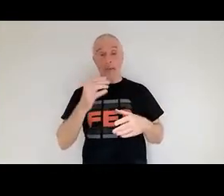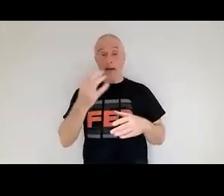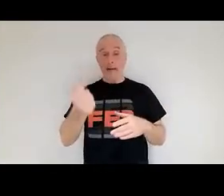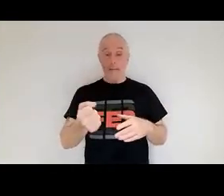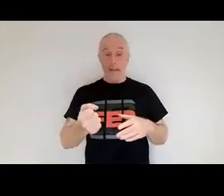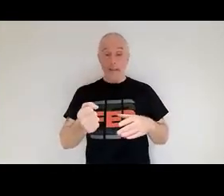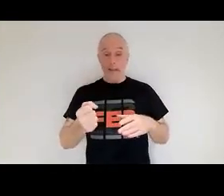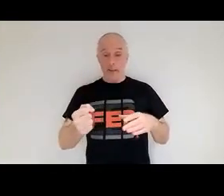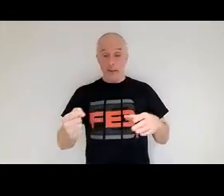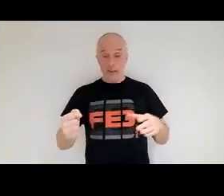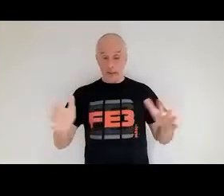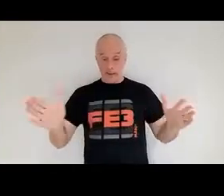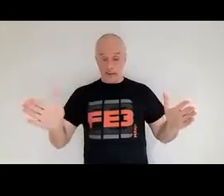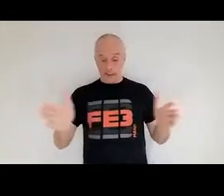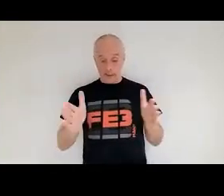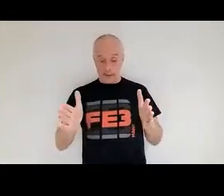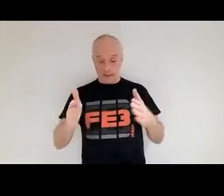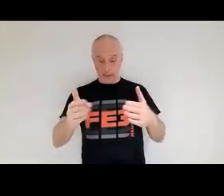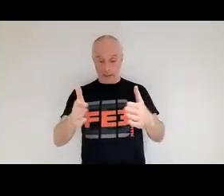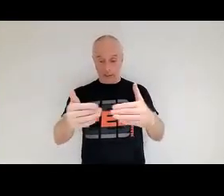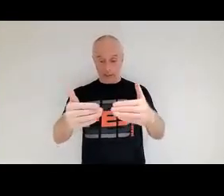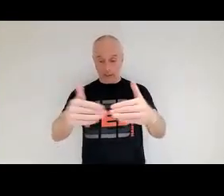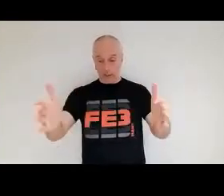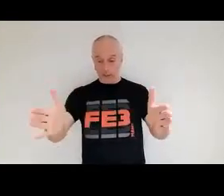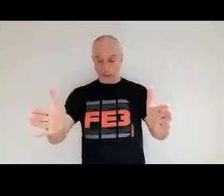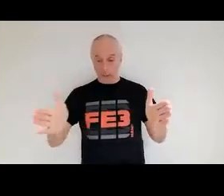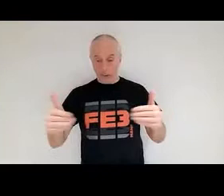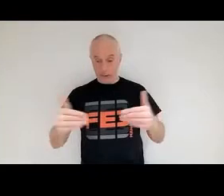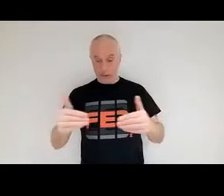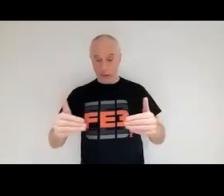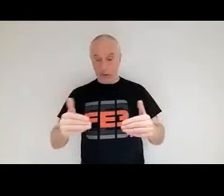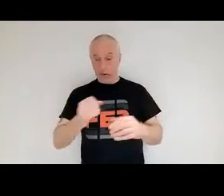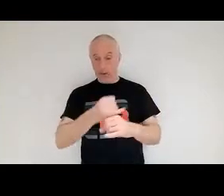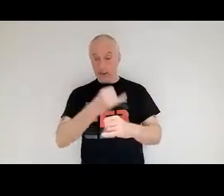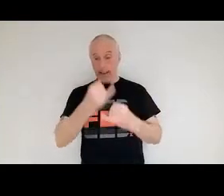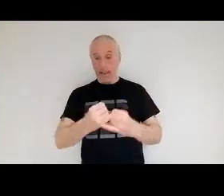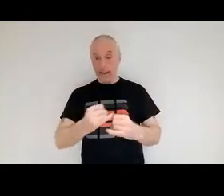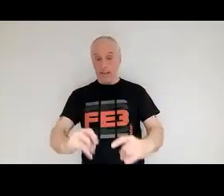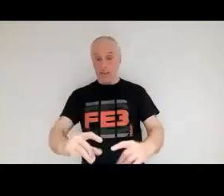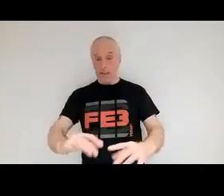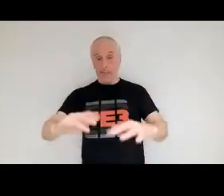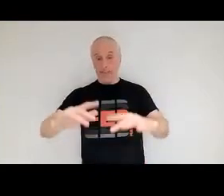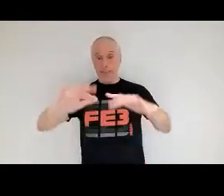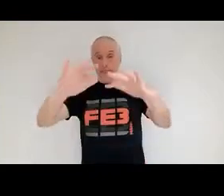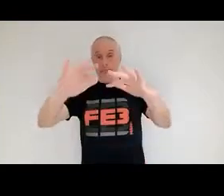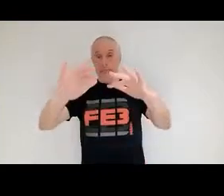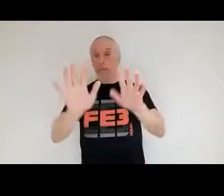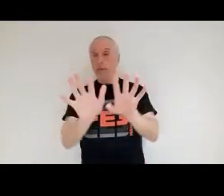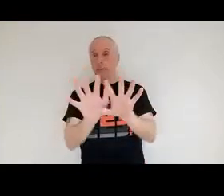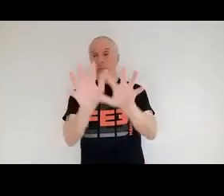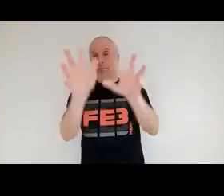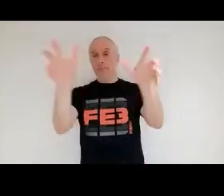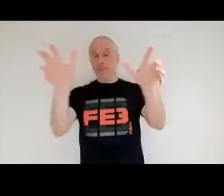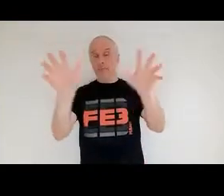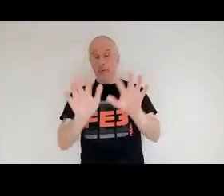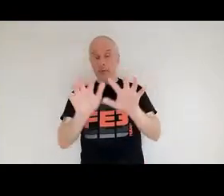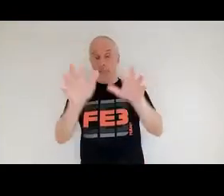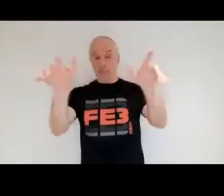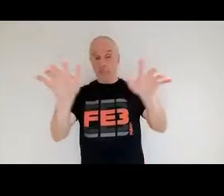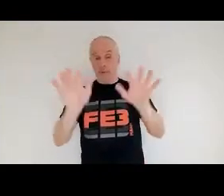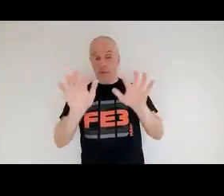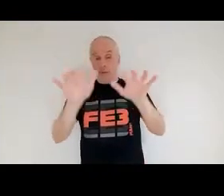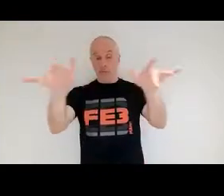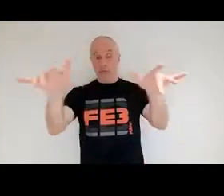box is that gas rises to the top, it finds a vent and it escapes. And it's that escaping of the